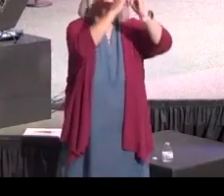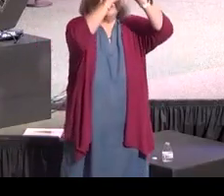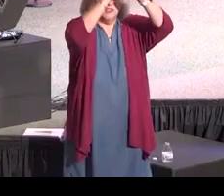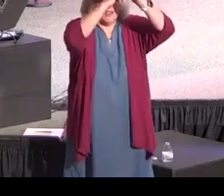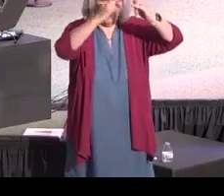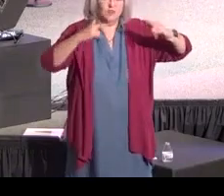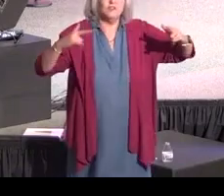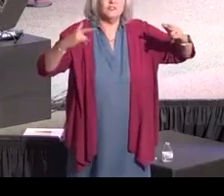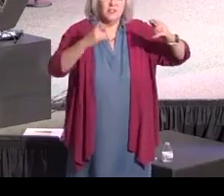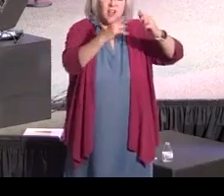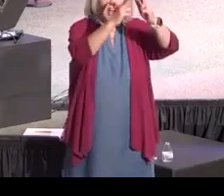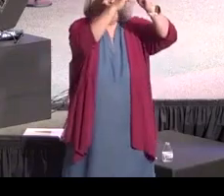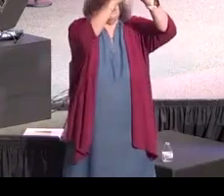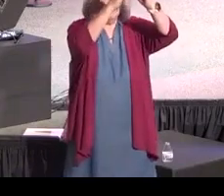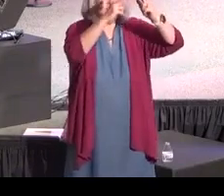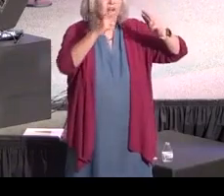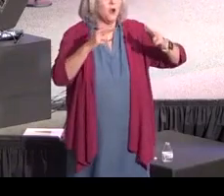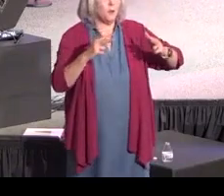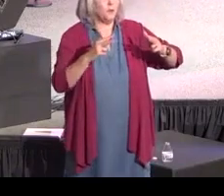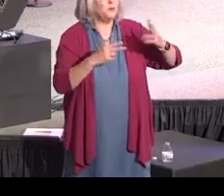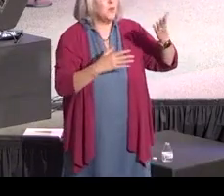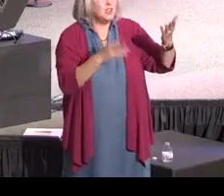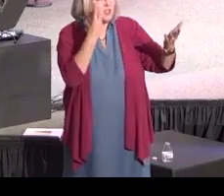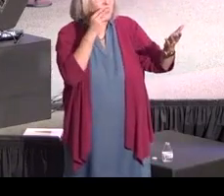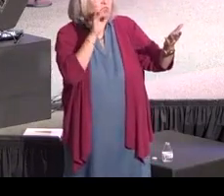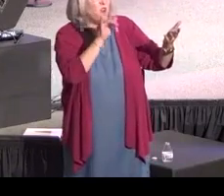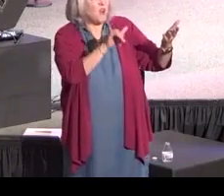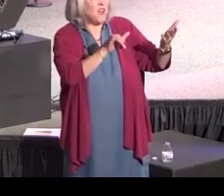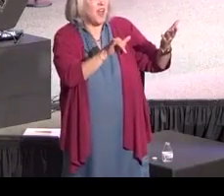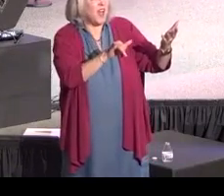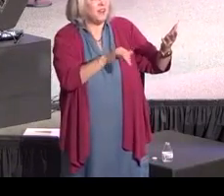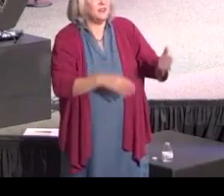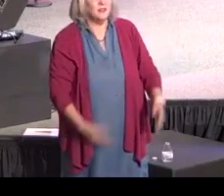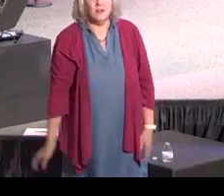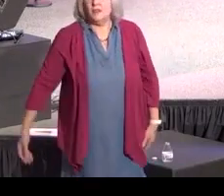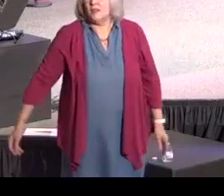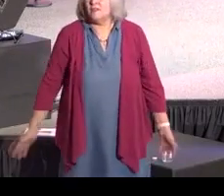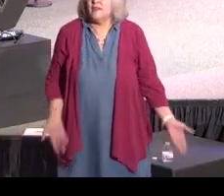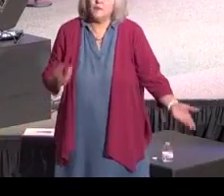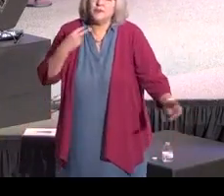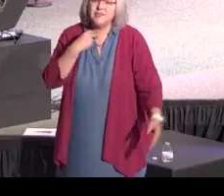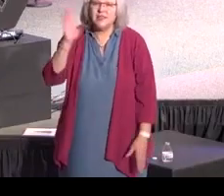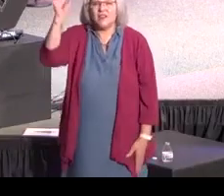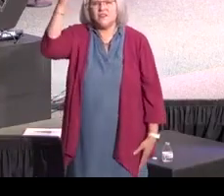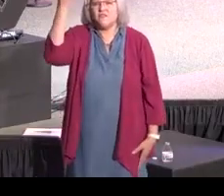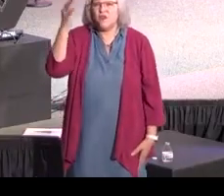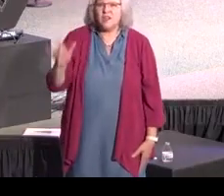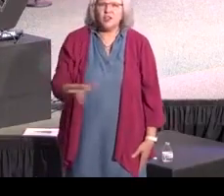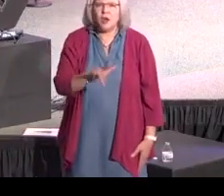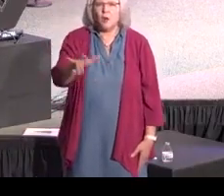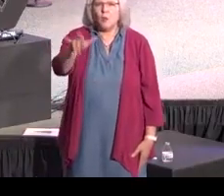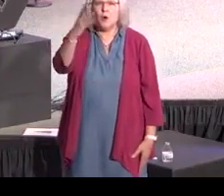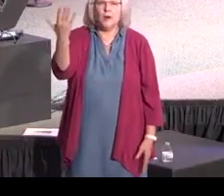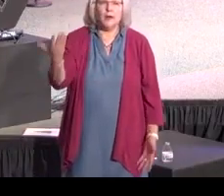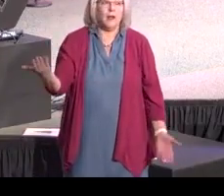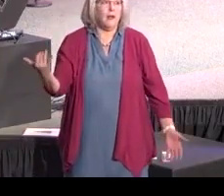Tower. We get back to the airport. We are literally stuck there. They wouldn't let us get on a flight. We're stuck there overnight.